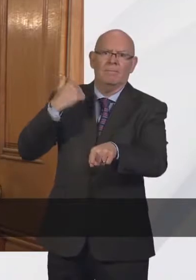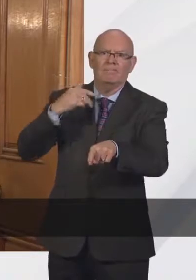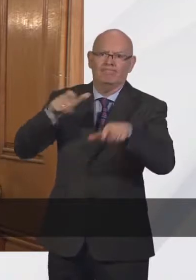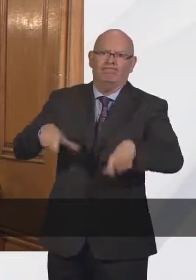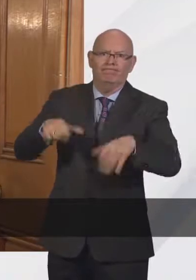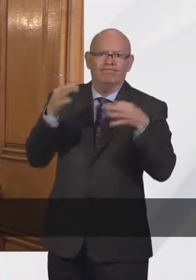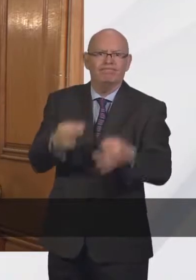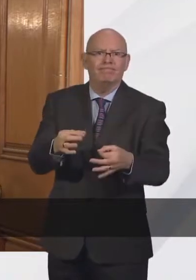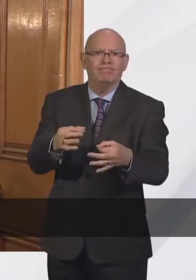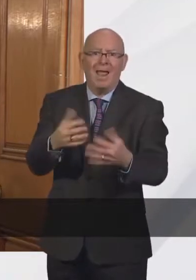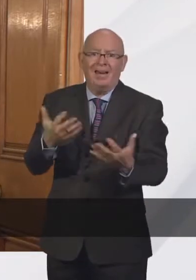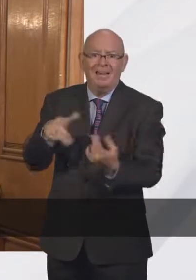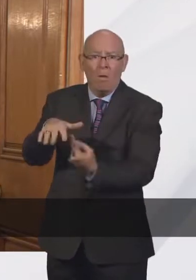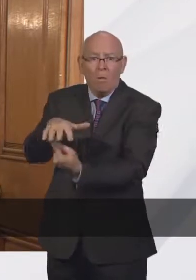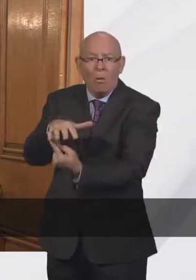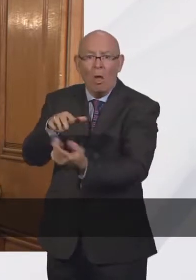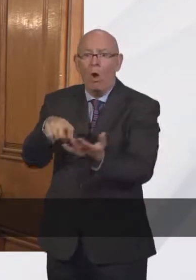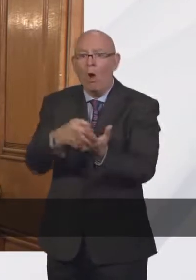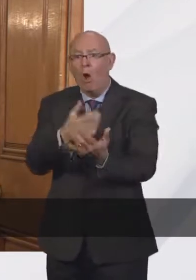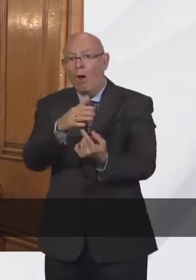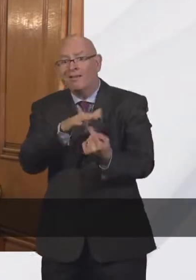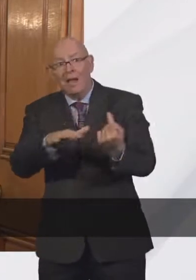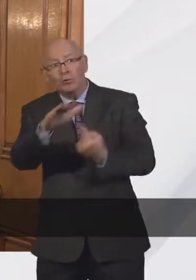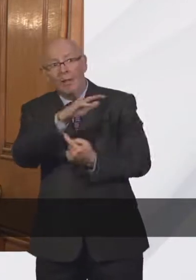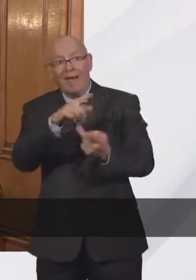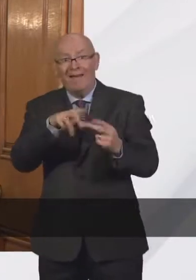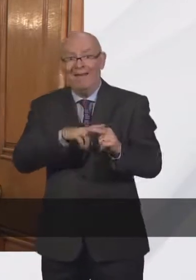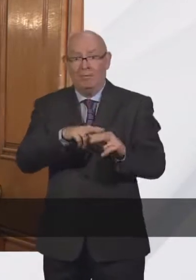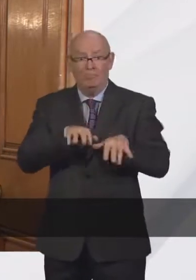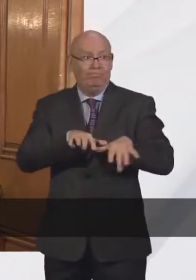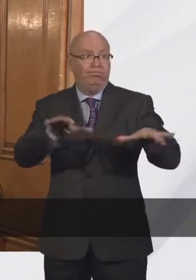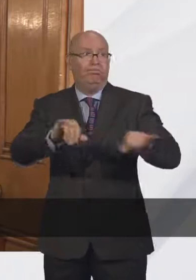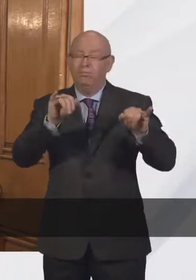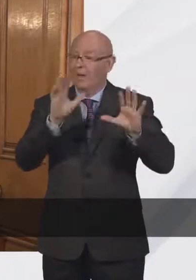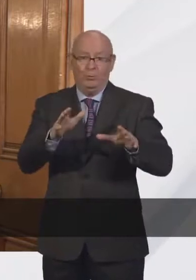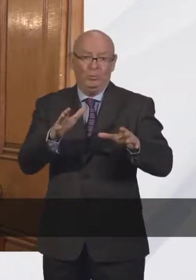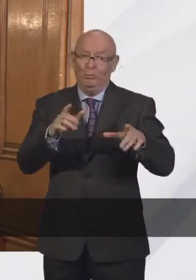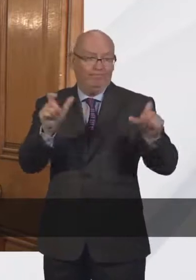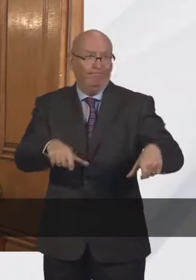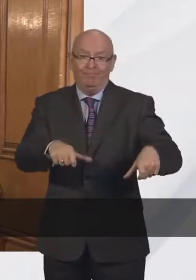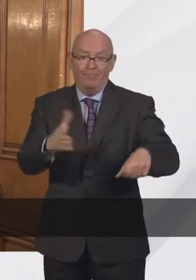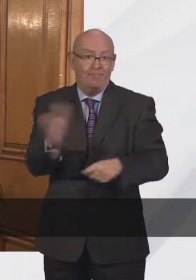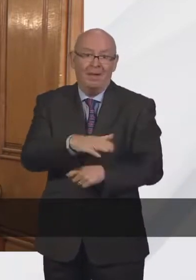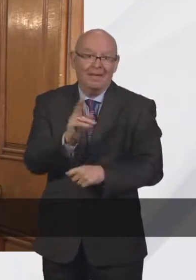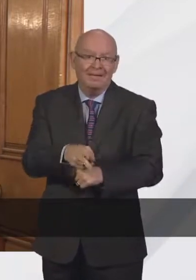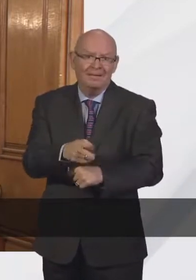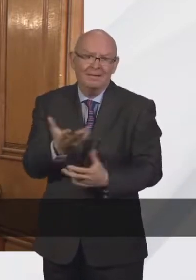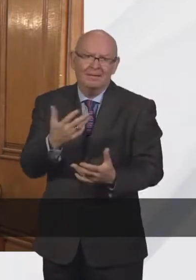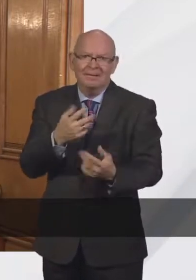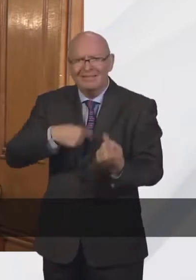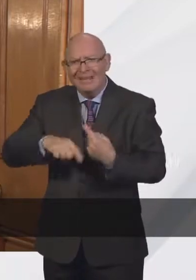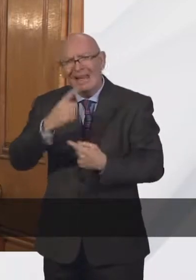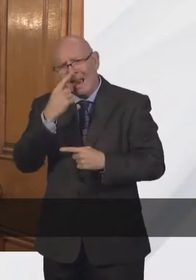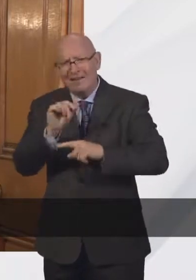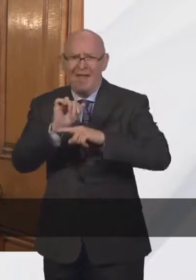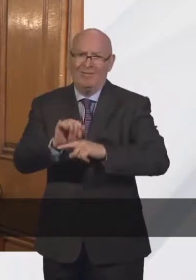the right thing and to do it with common sense. That there is no doubt we're beating back this